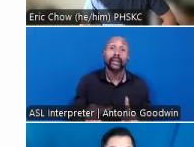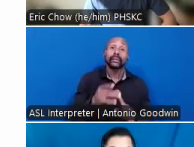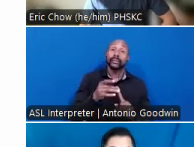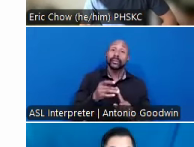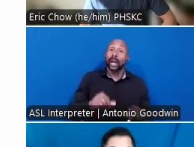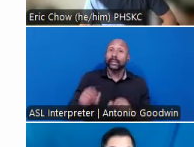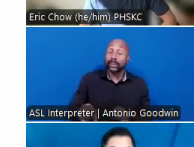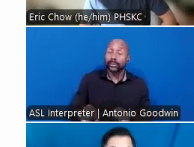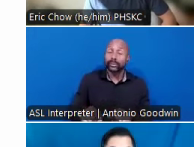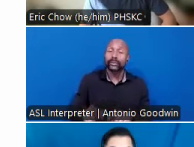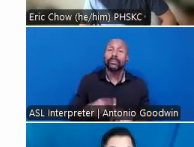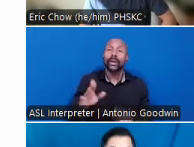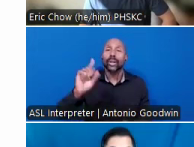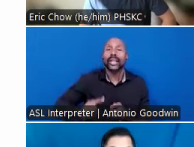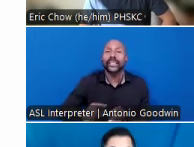risk.